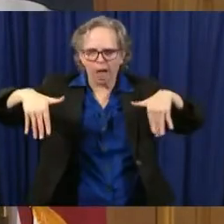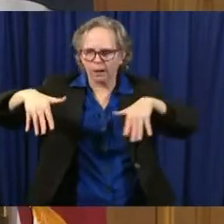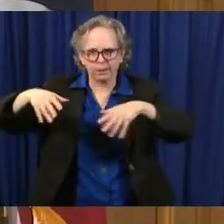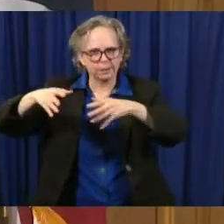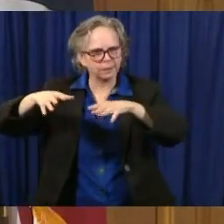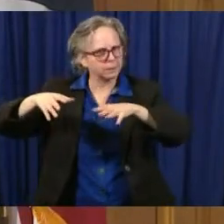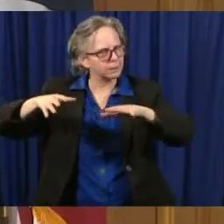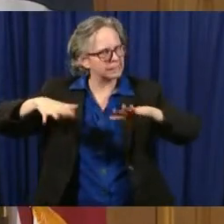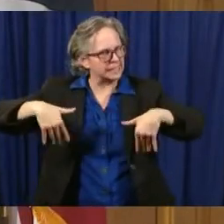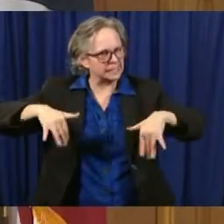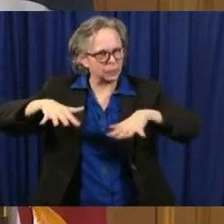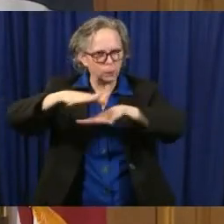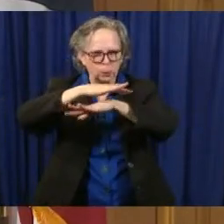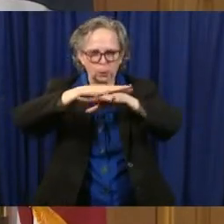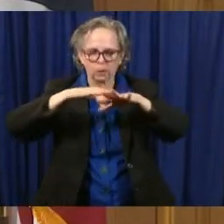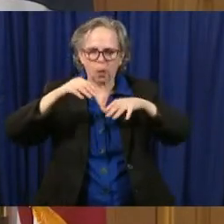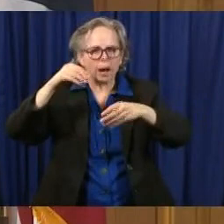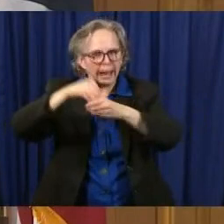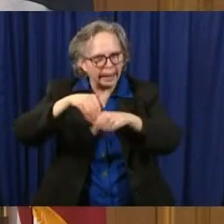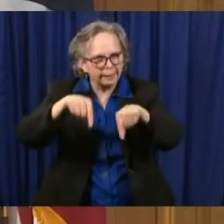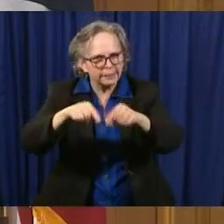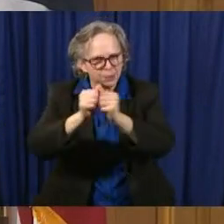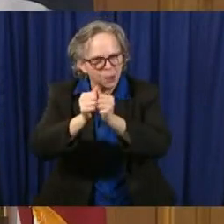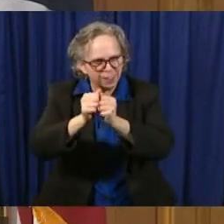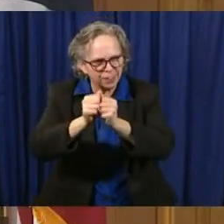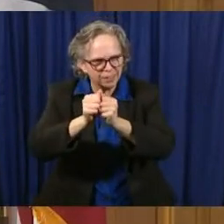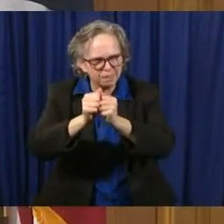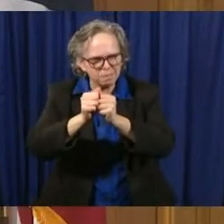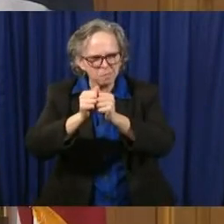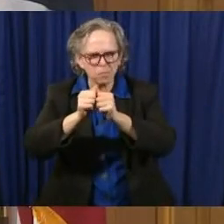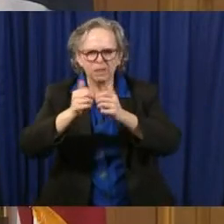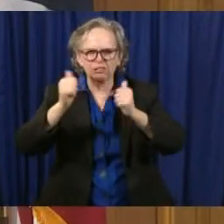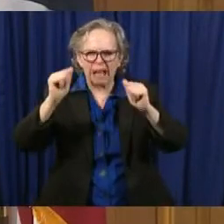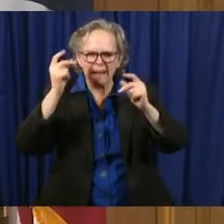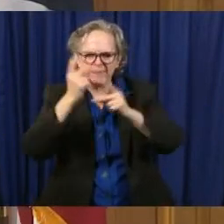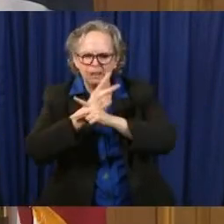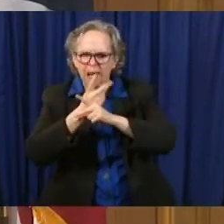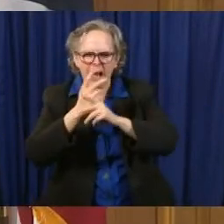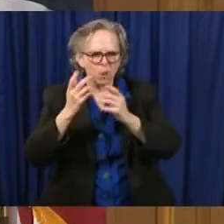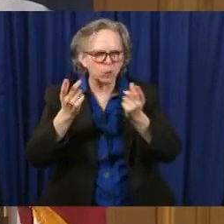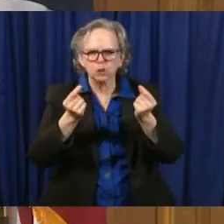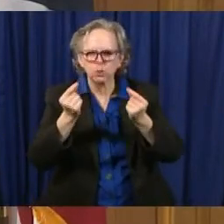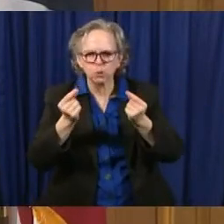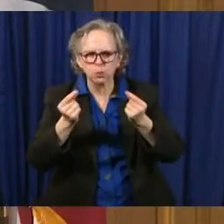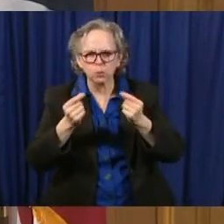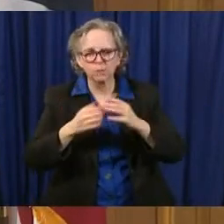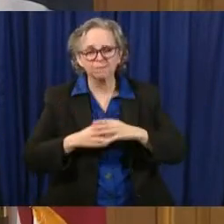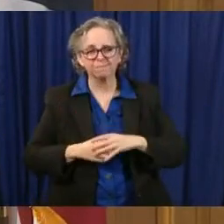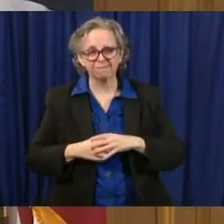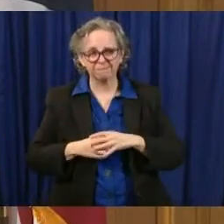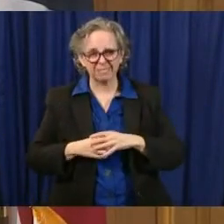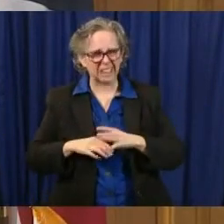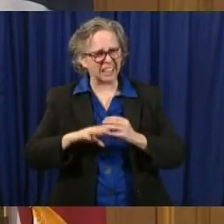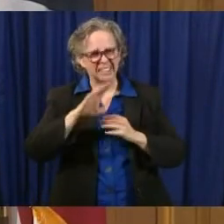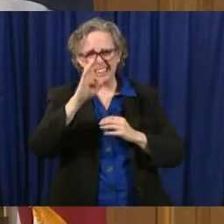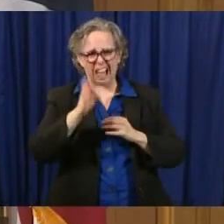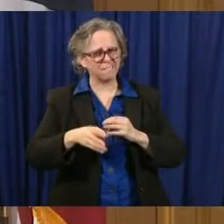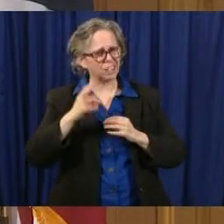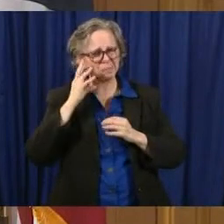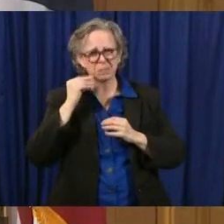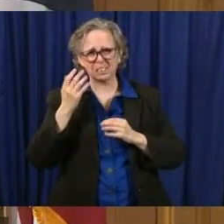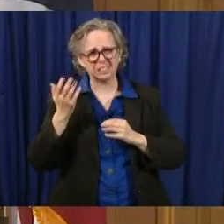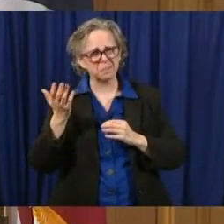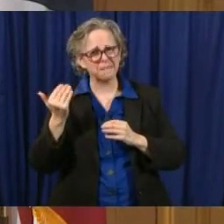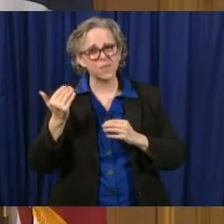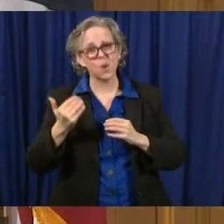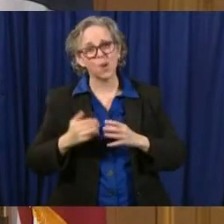in this together. We're all trying to figure this out. We've never had to do anything quite like this before.